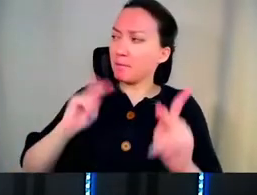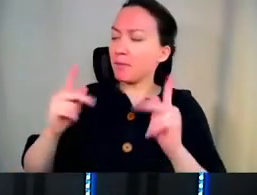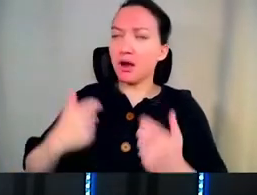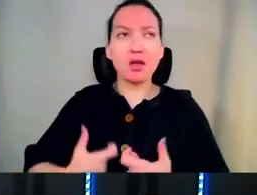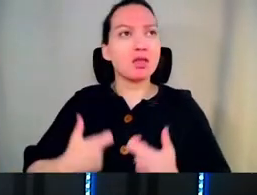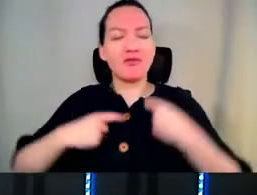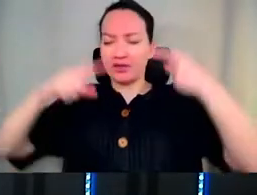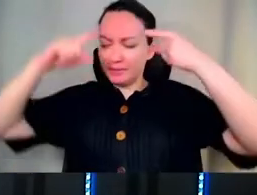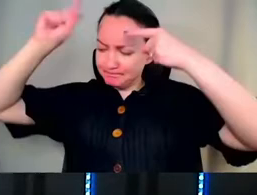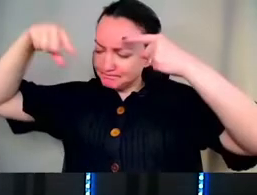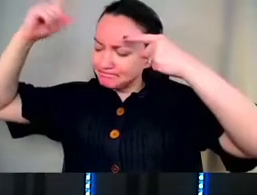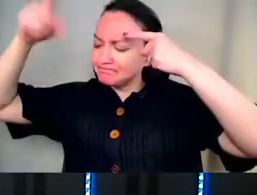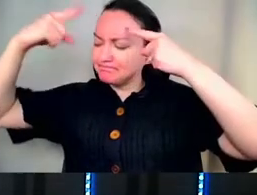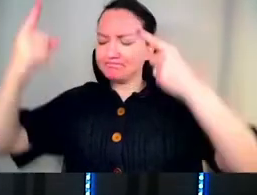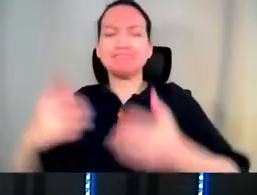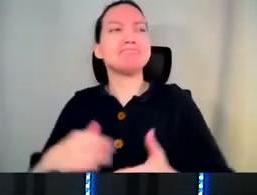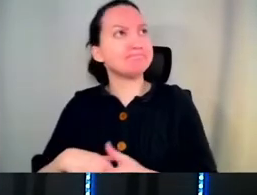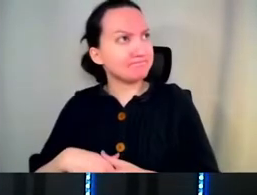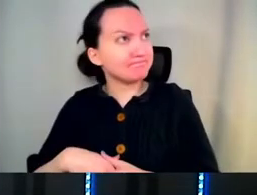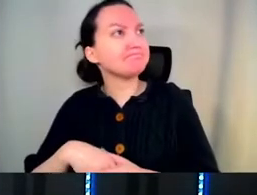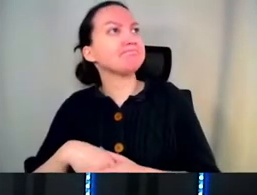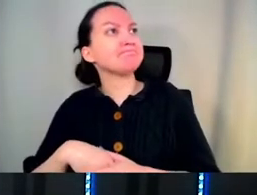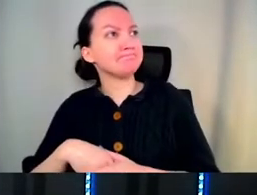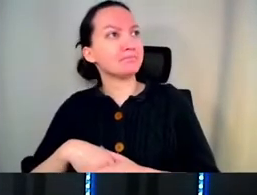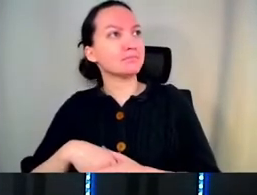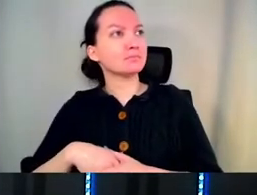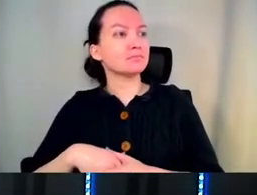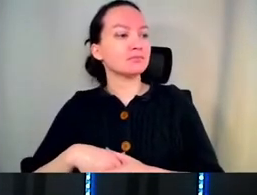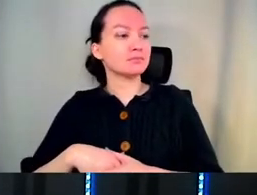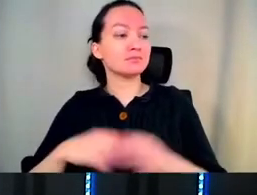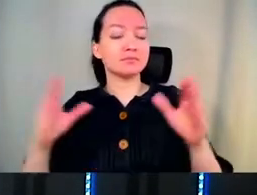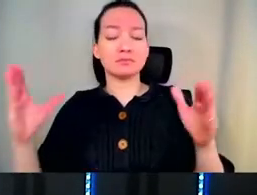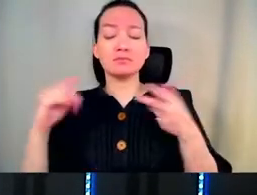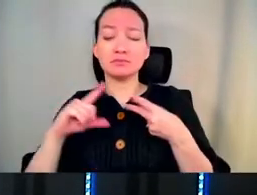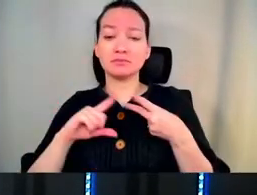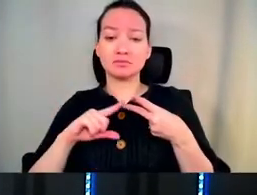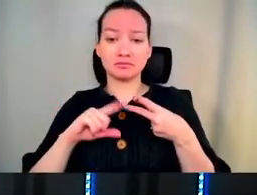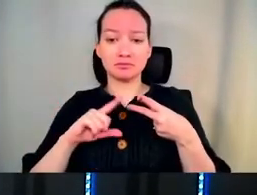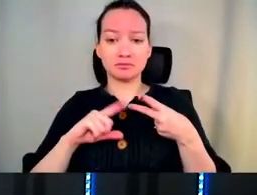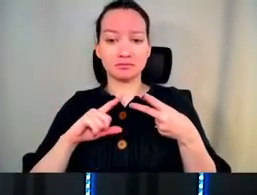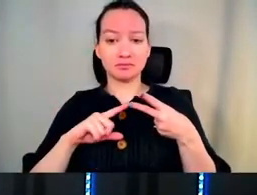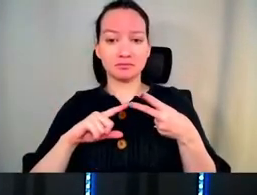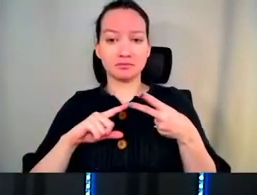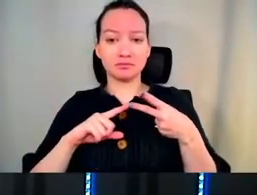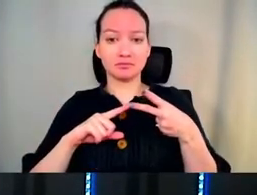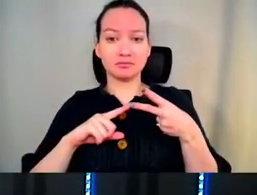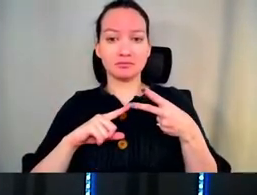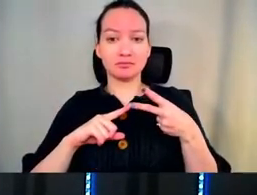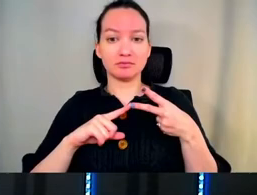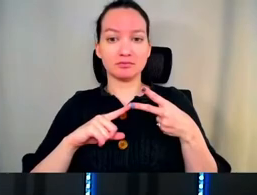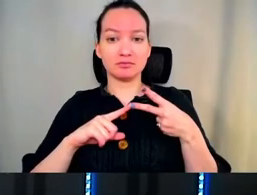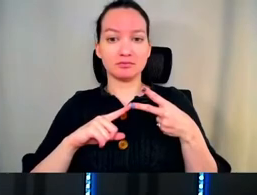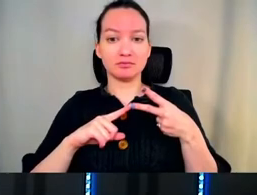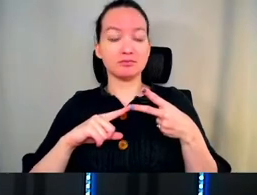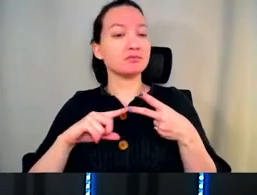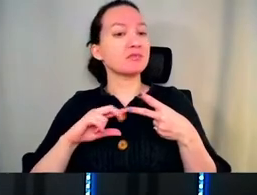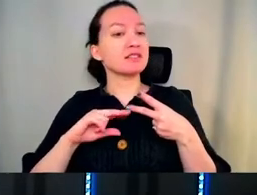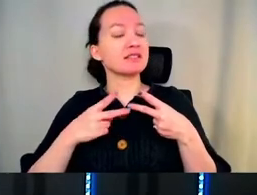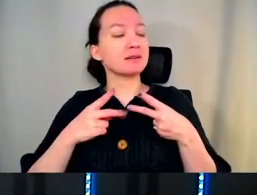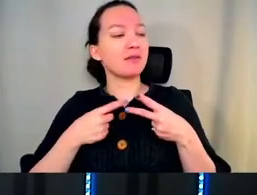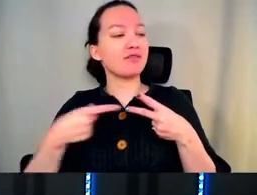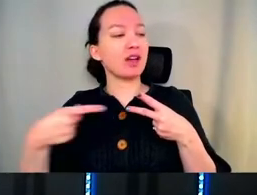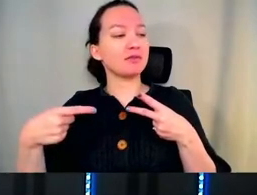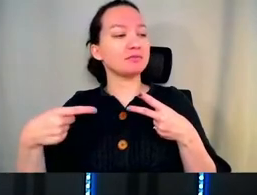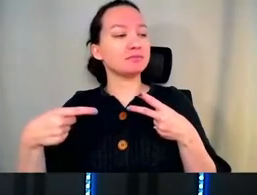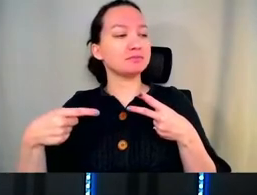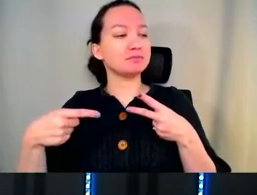life and the thoughts that you allow in your mind. So the second thing that we're going to jump into for the second half here is I